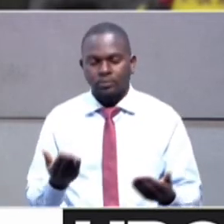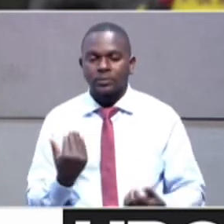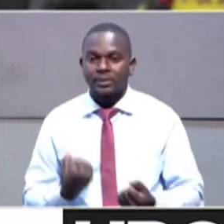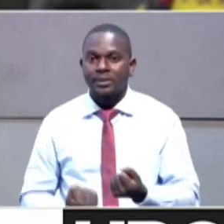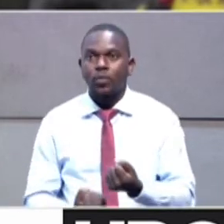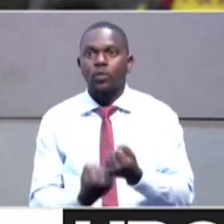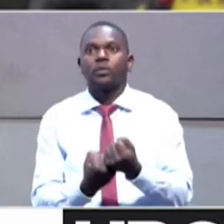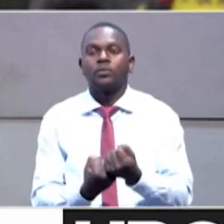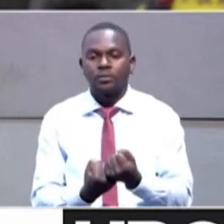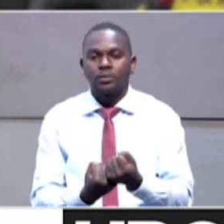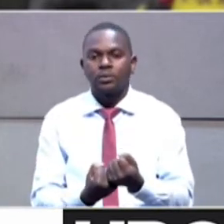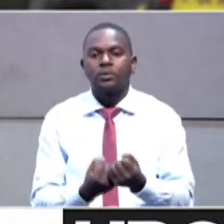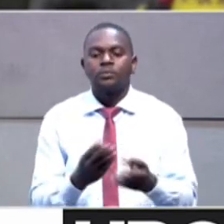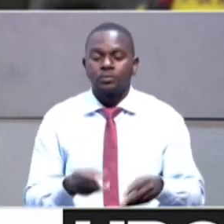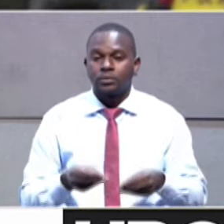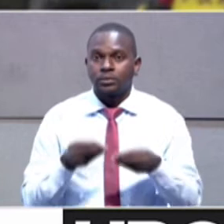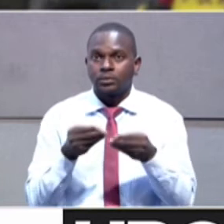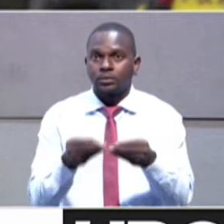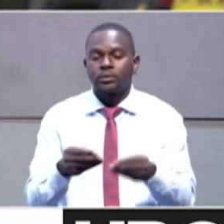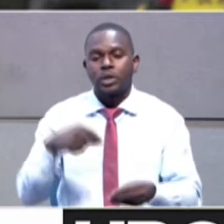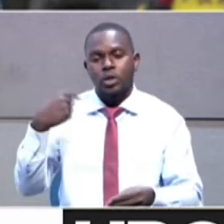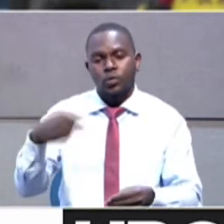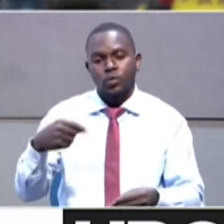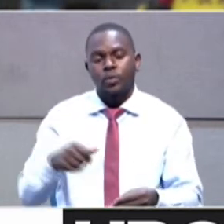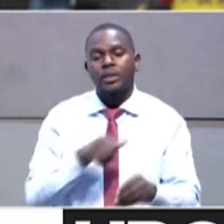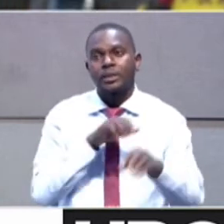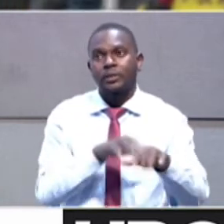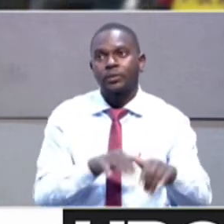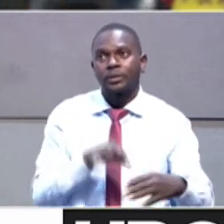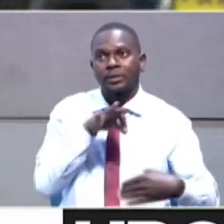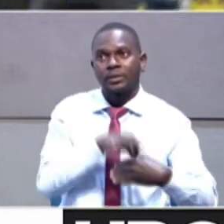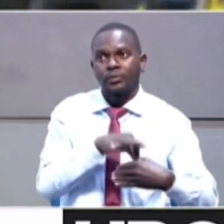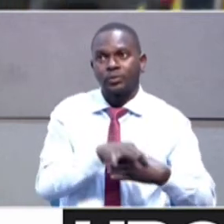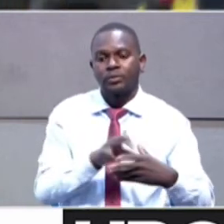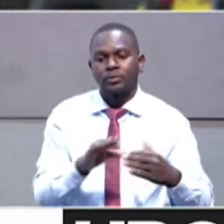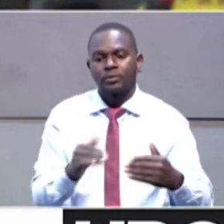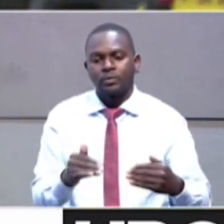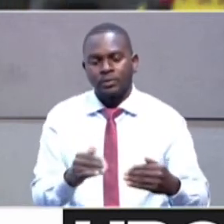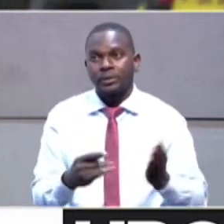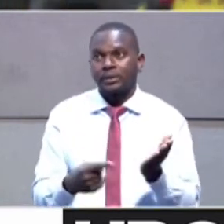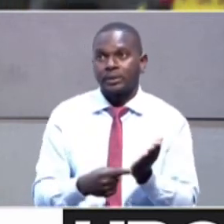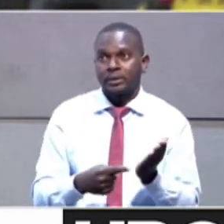support to the provision of quality agricultural inputs, provision of